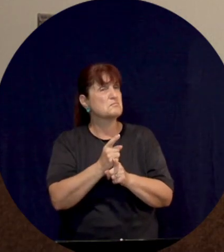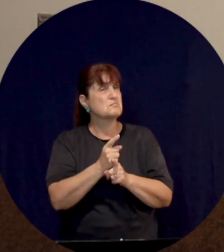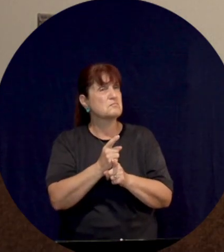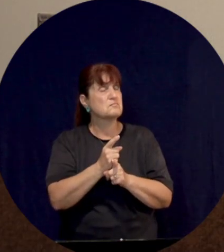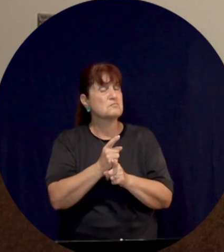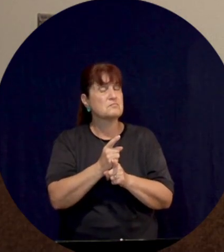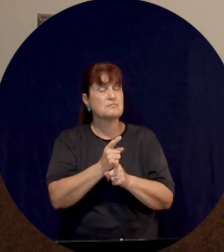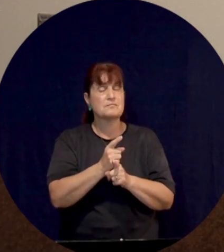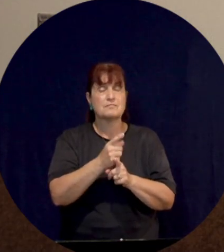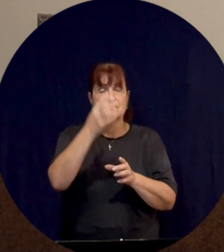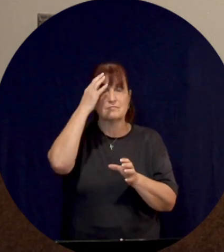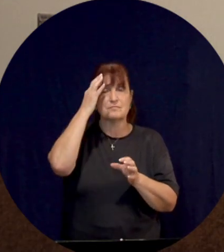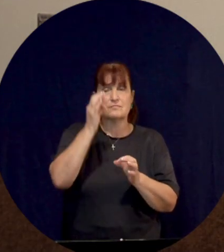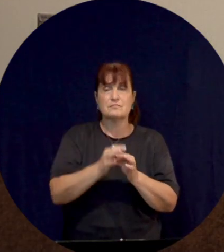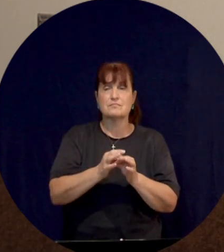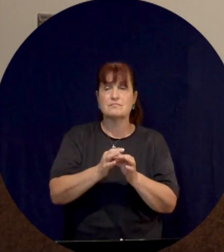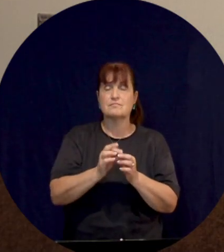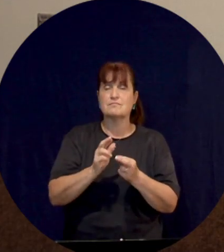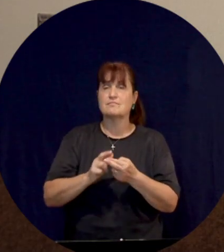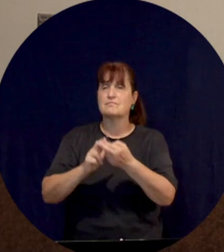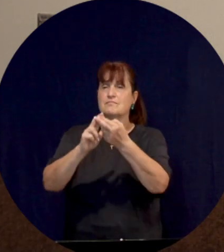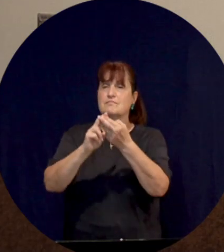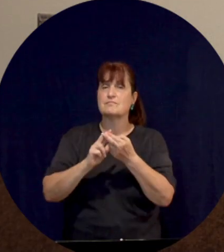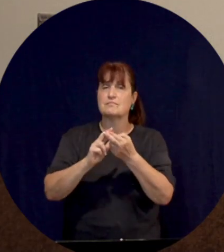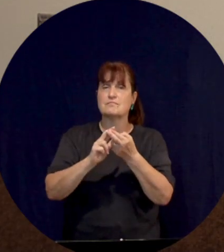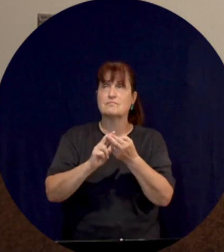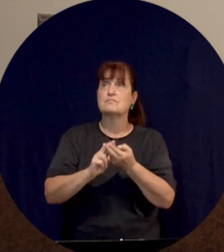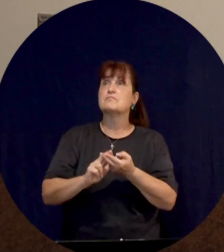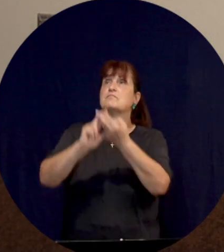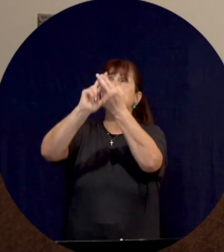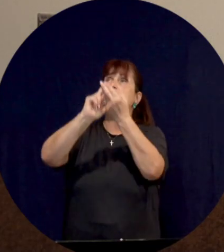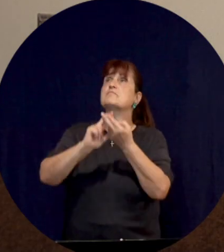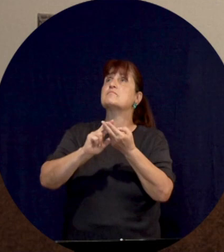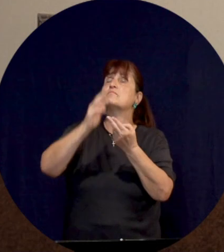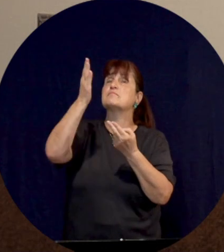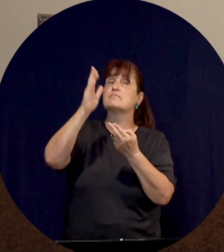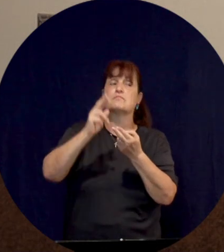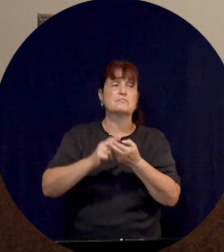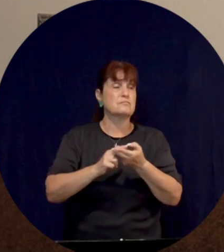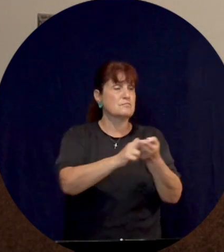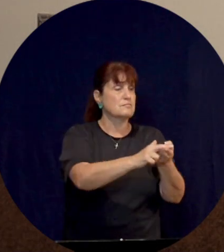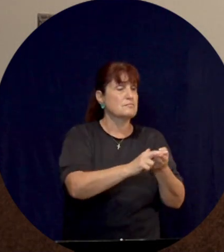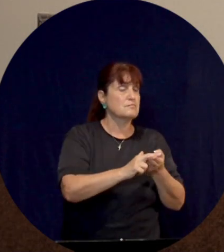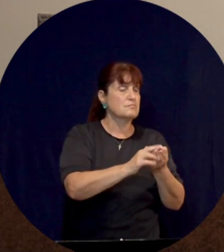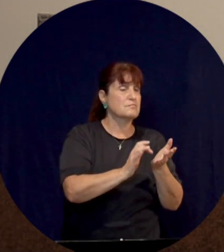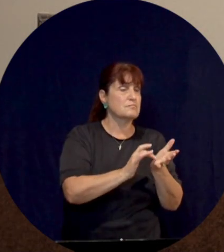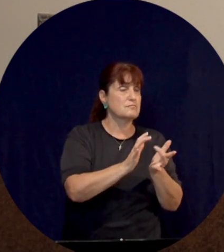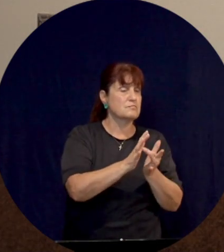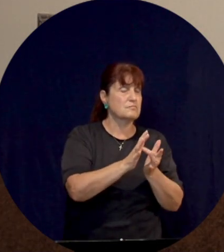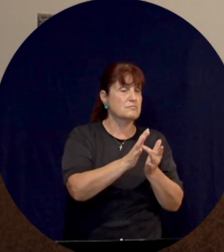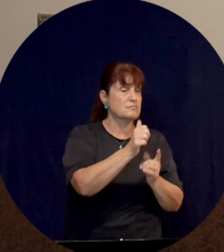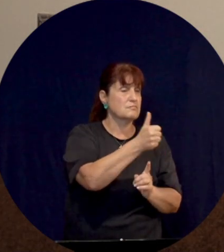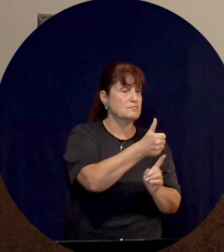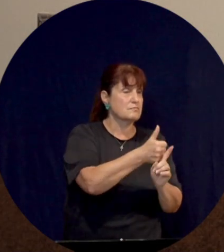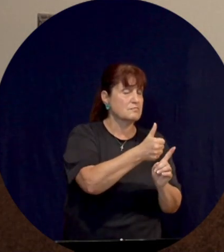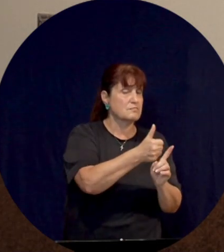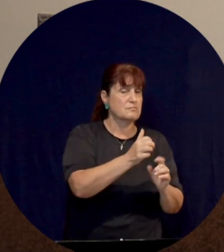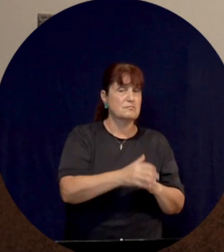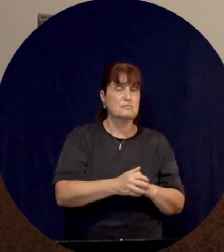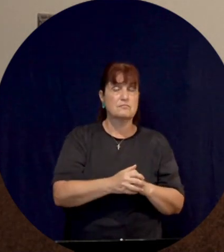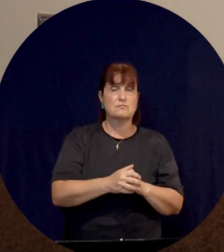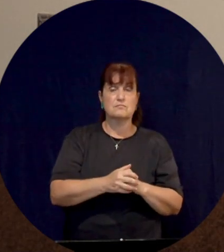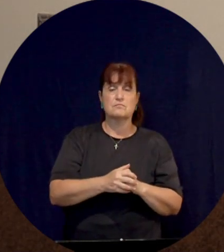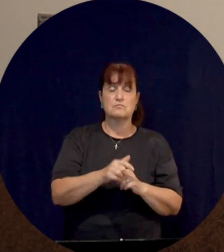a relationship. It is a relationship with God, a relationship with Jesus Christ. And